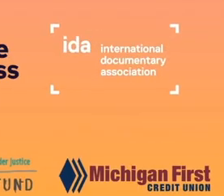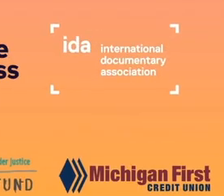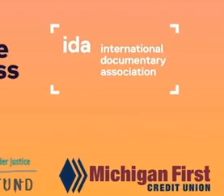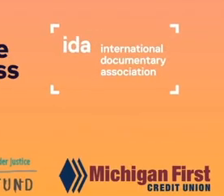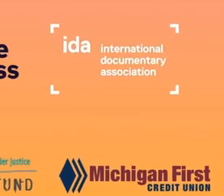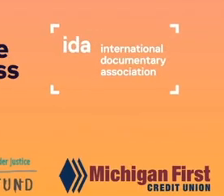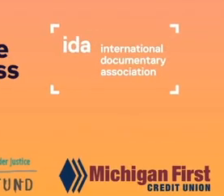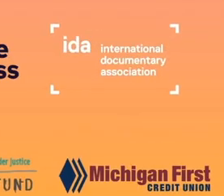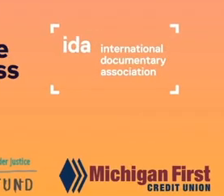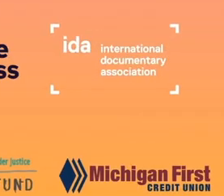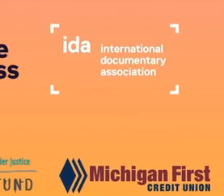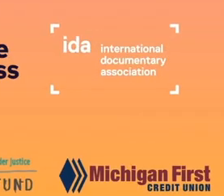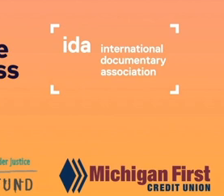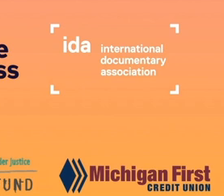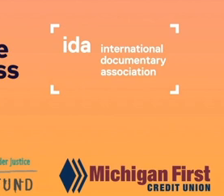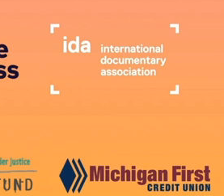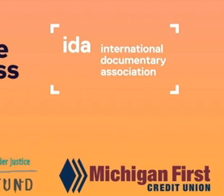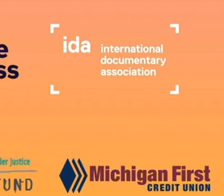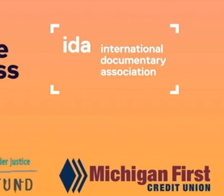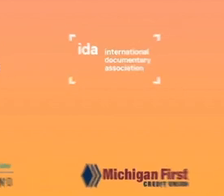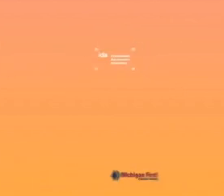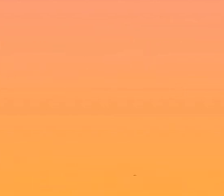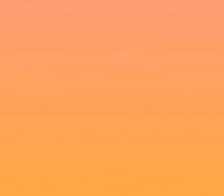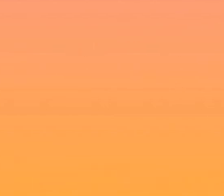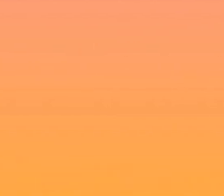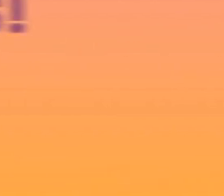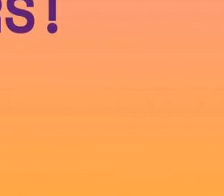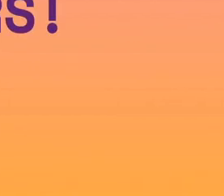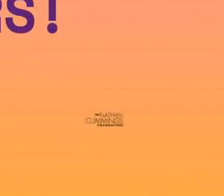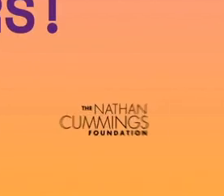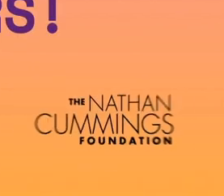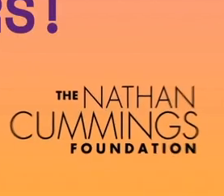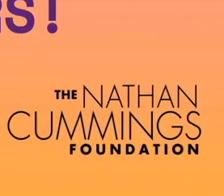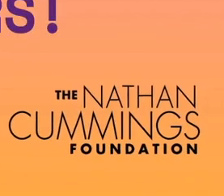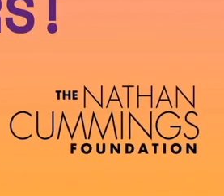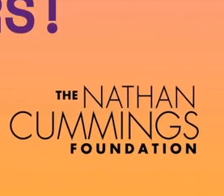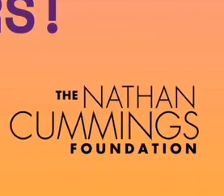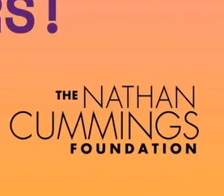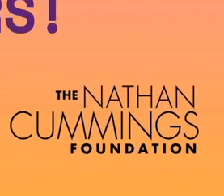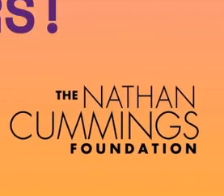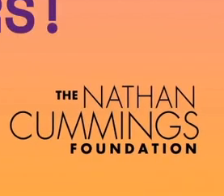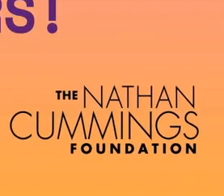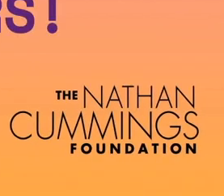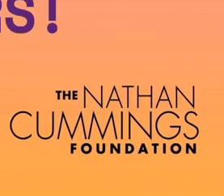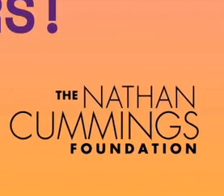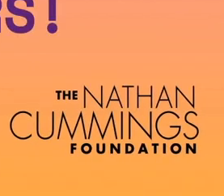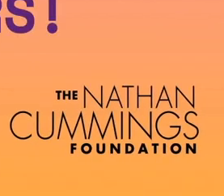I'm not going to stop. I'm not going to stop.